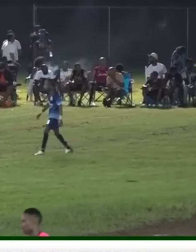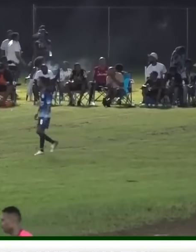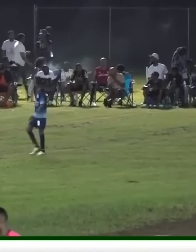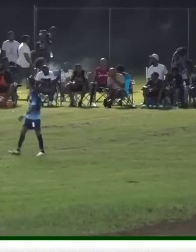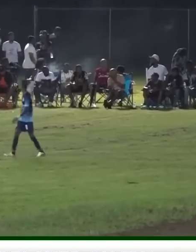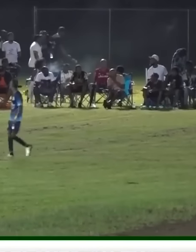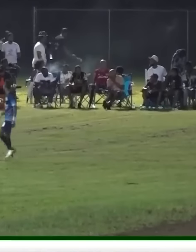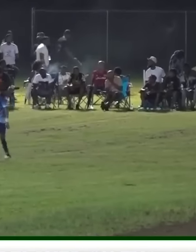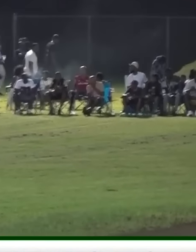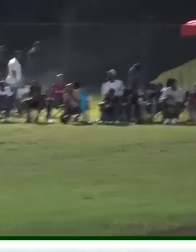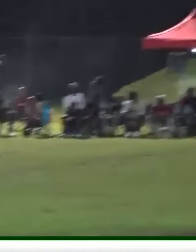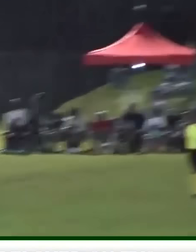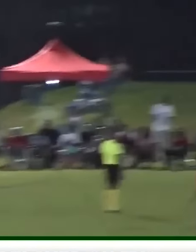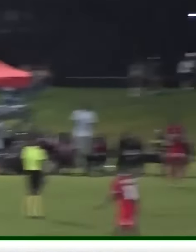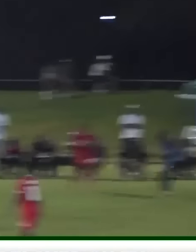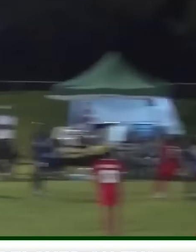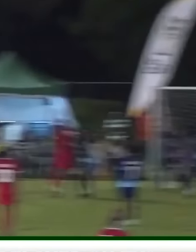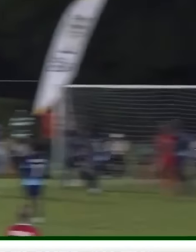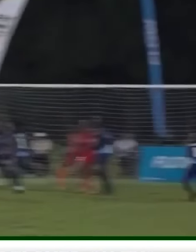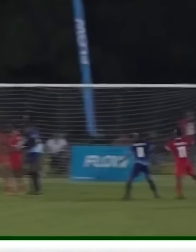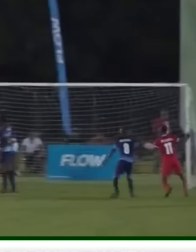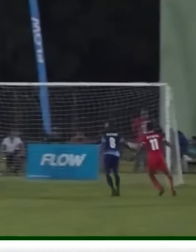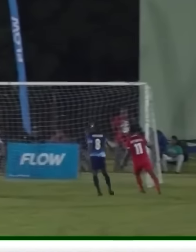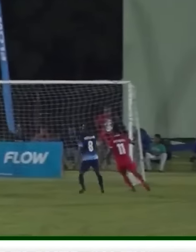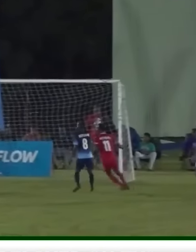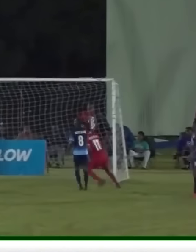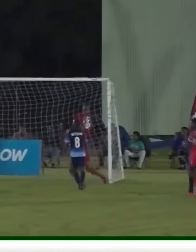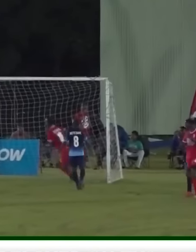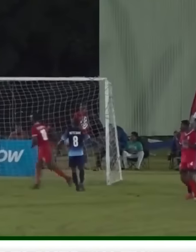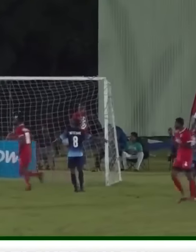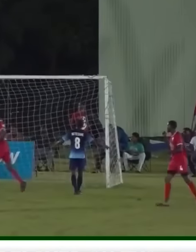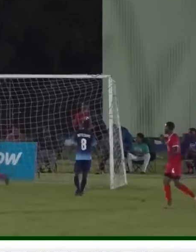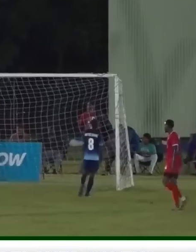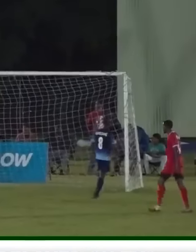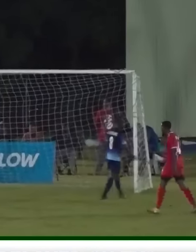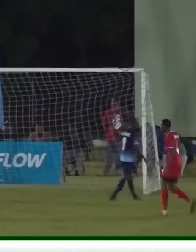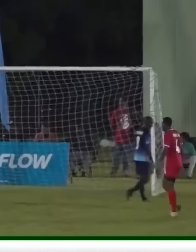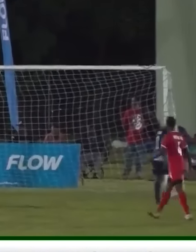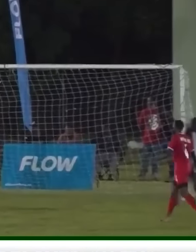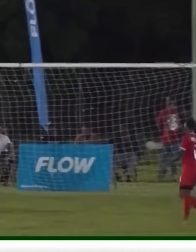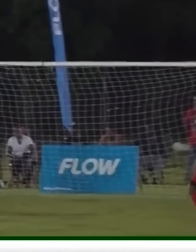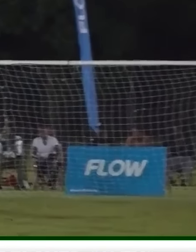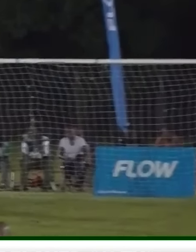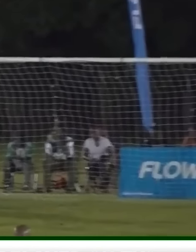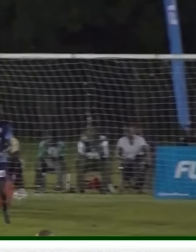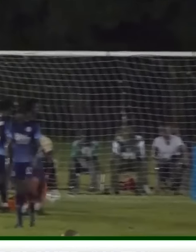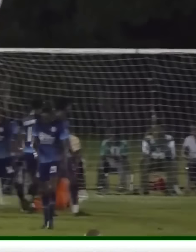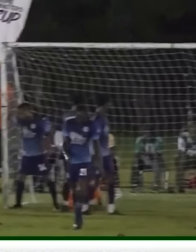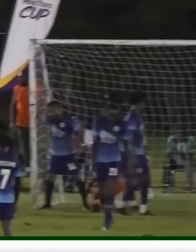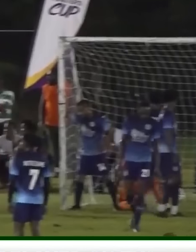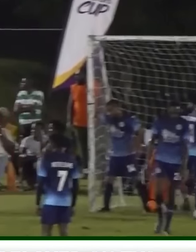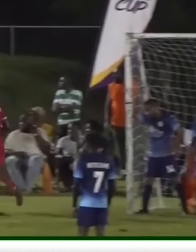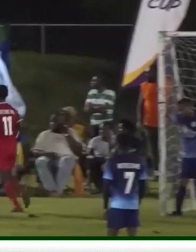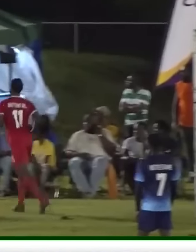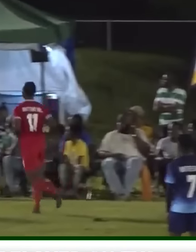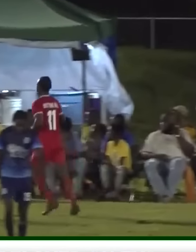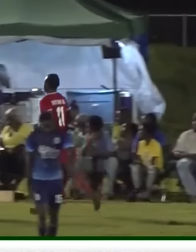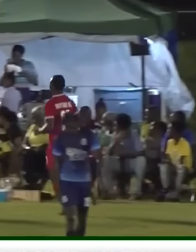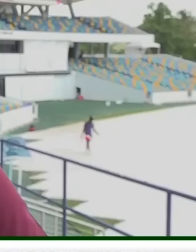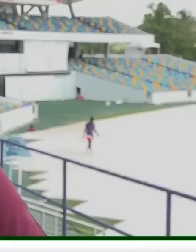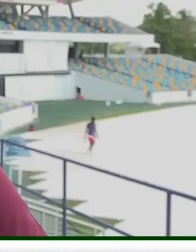scorers. Team manager Fabian Wharton says much of their drive comes from their St. Michael-based community. Right now, as a community, we